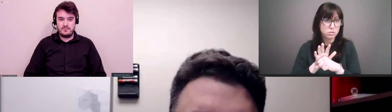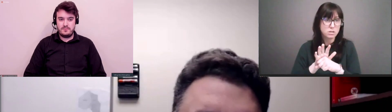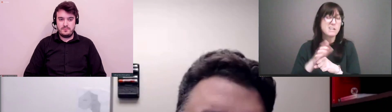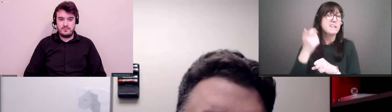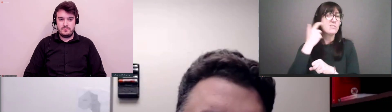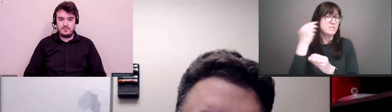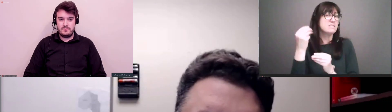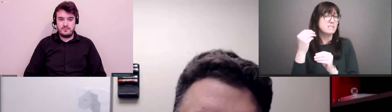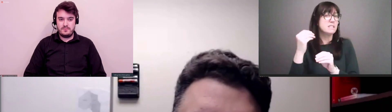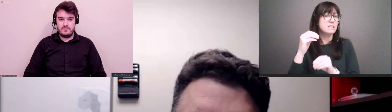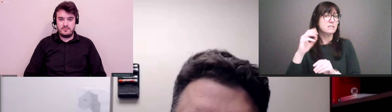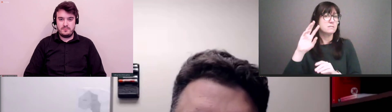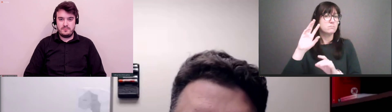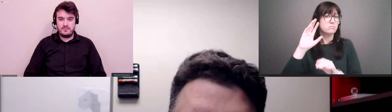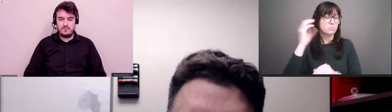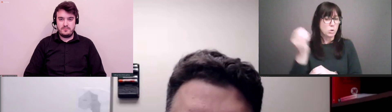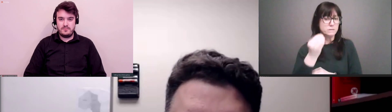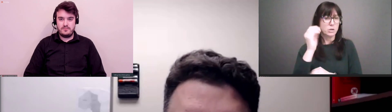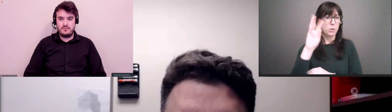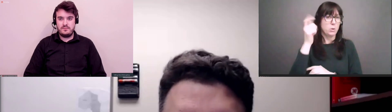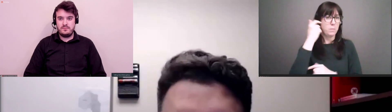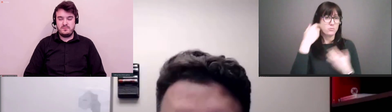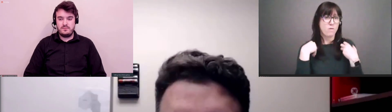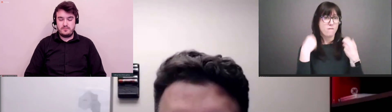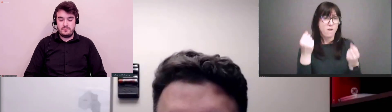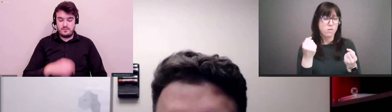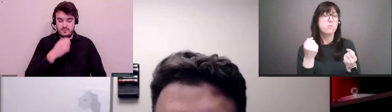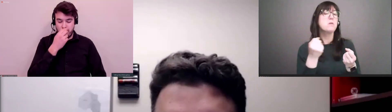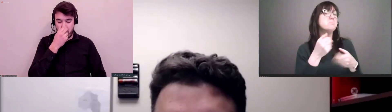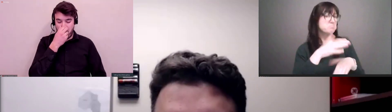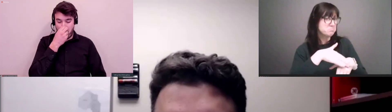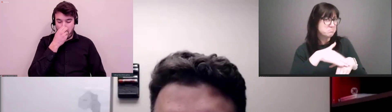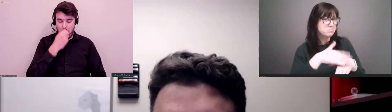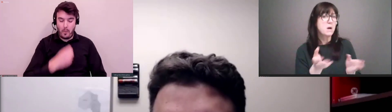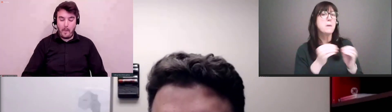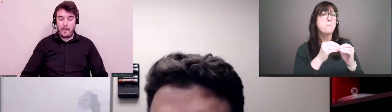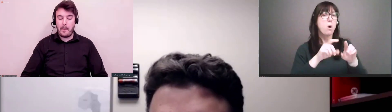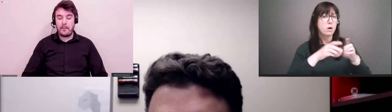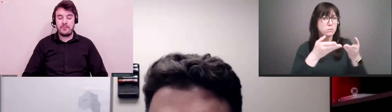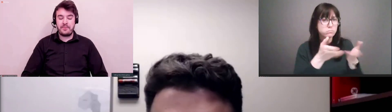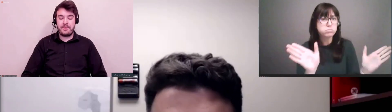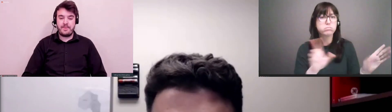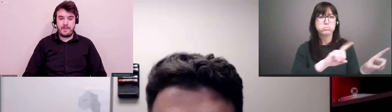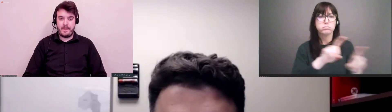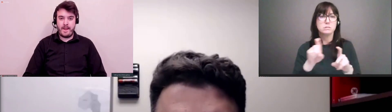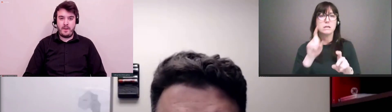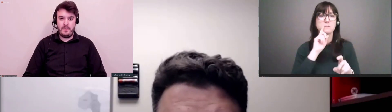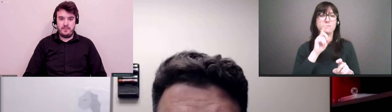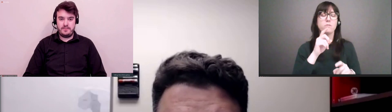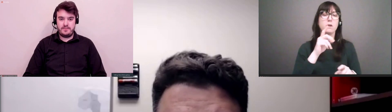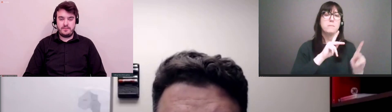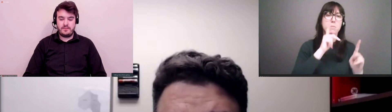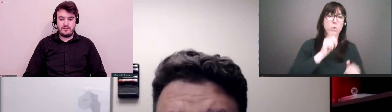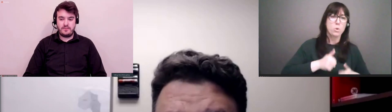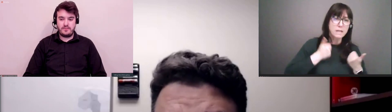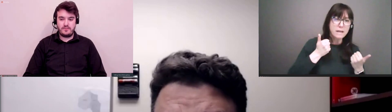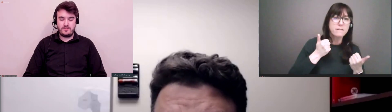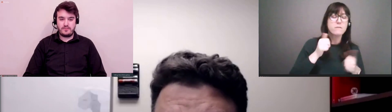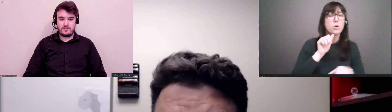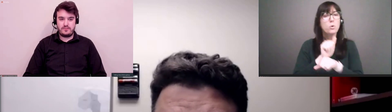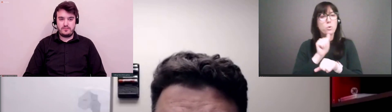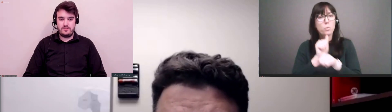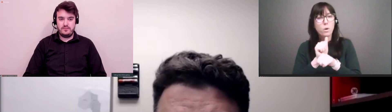from the Ontario Ministry of Health with respect to expanded testing criteria for residents and staff of long-term care and retirement homes, for